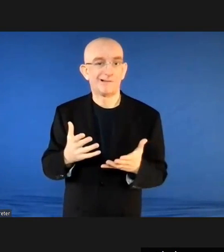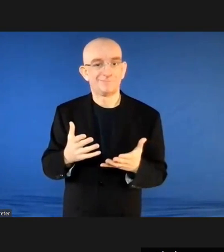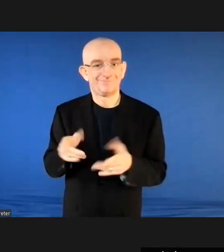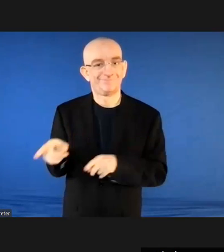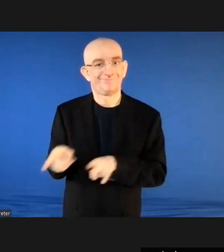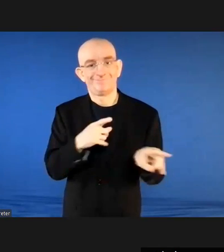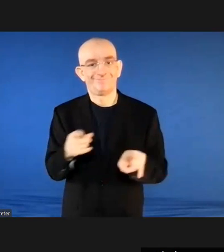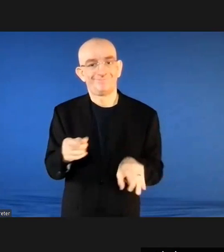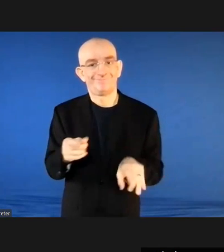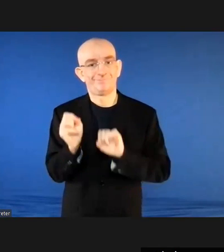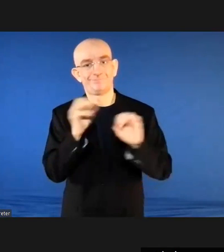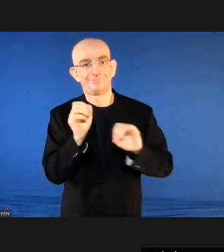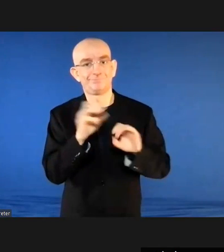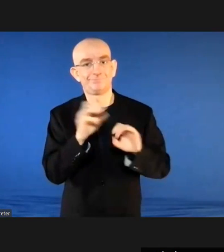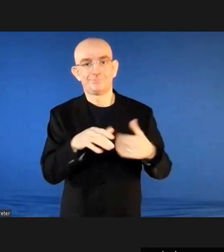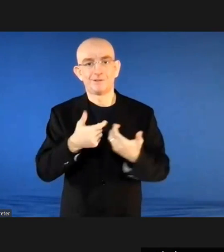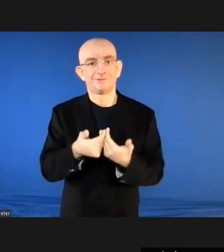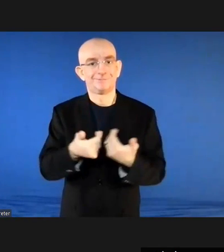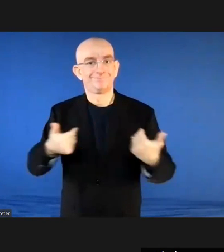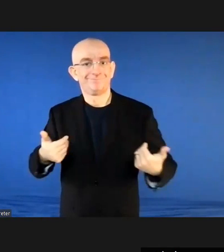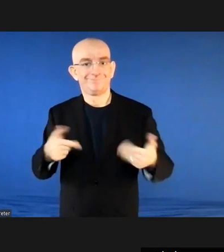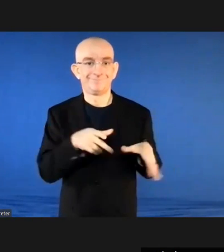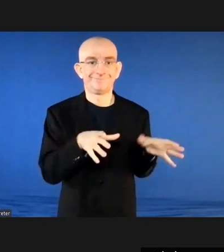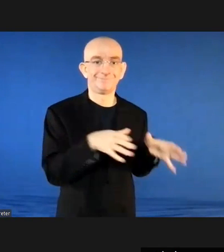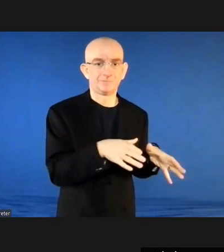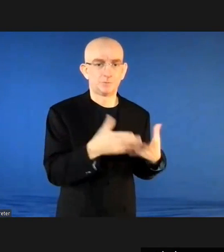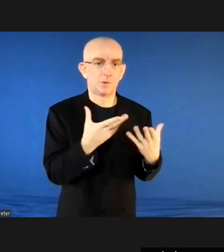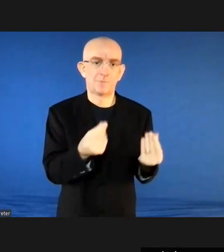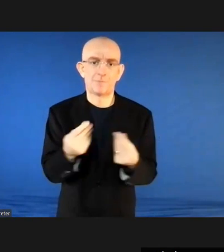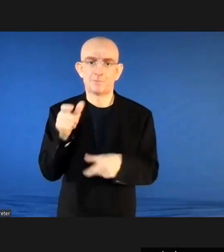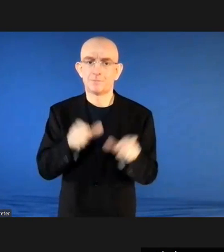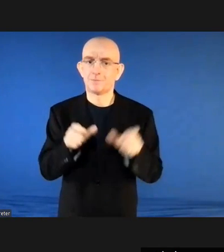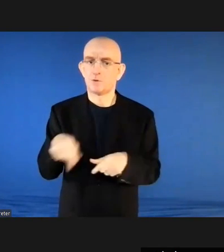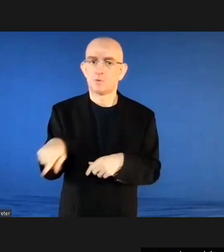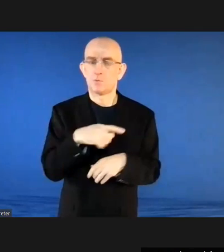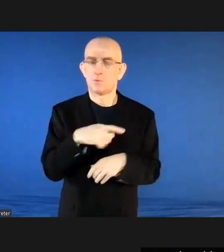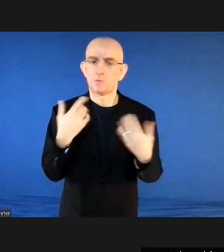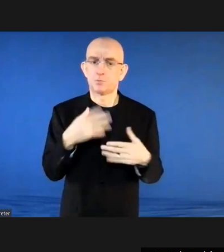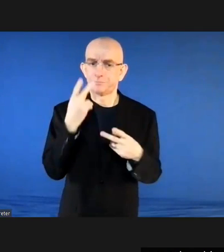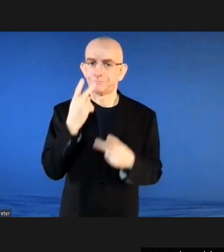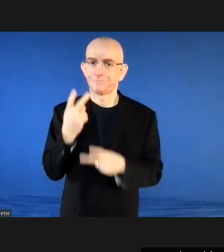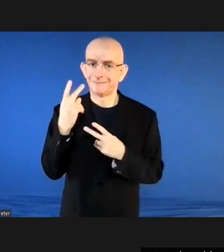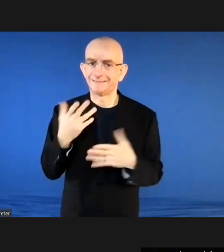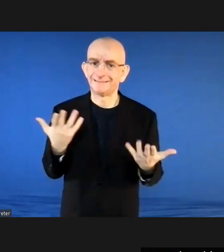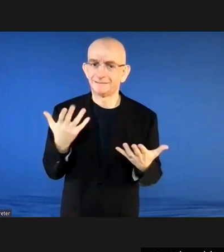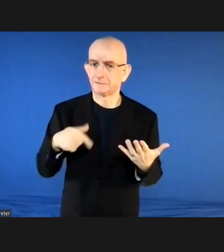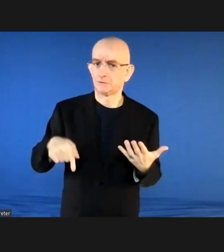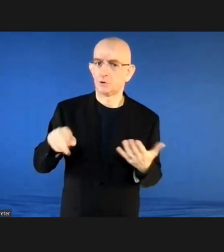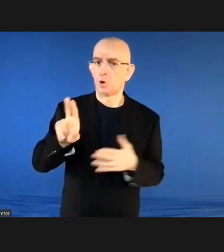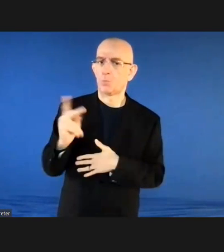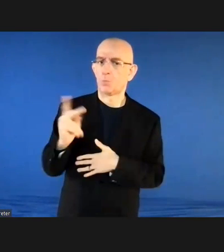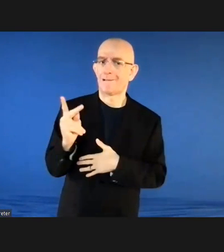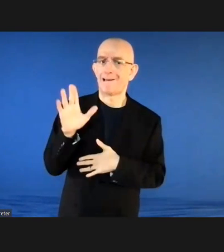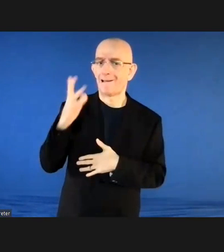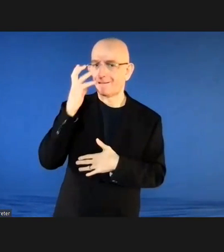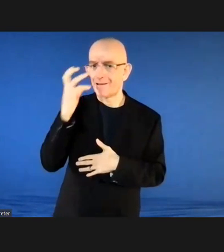at what we have achieved, what the UK government has been doing, and what we have learned from it. So I've been asked to speak a bit